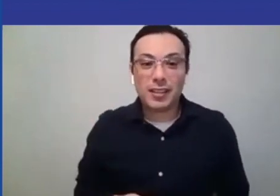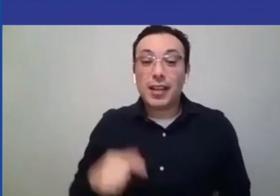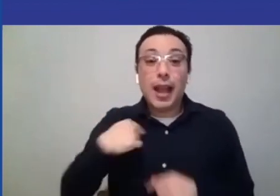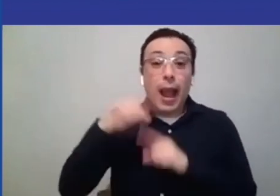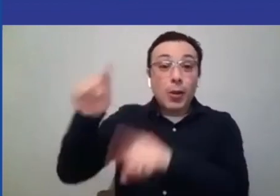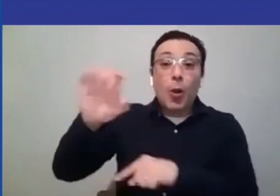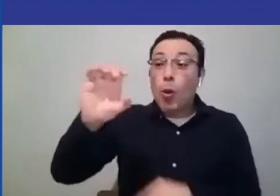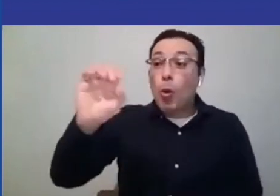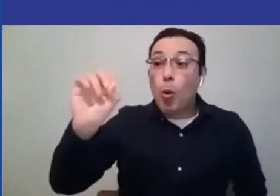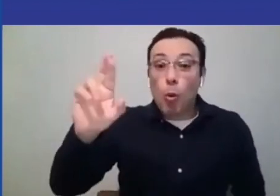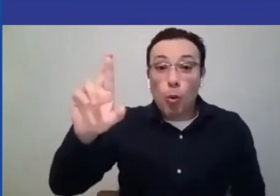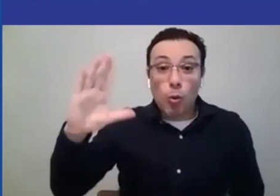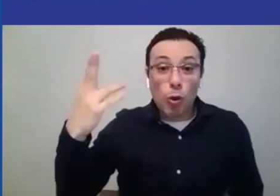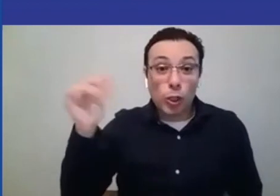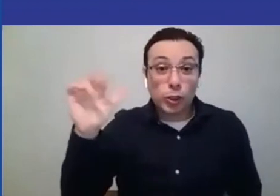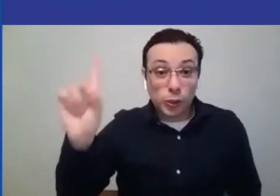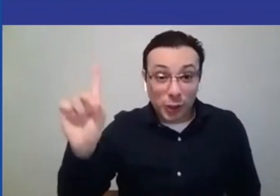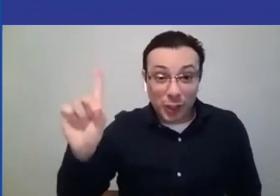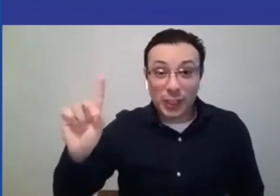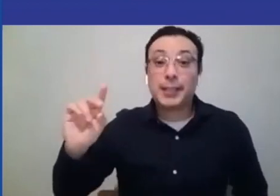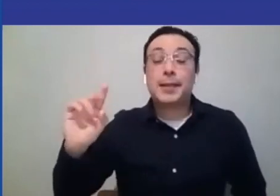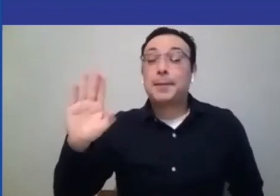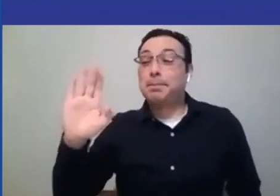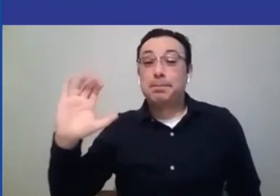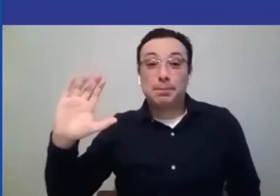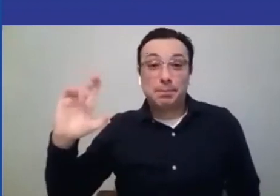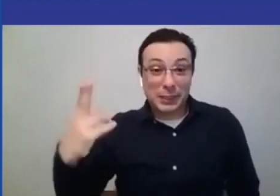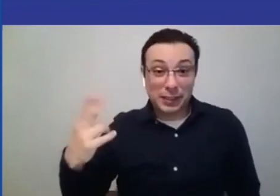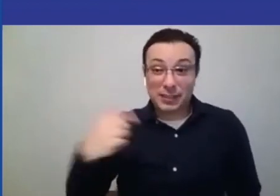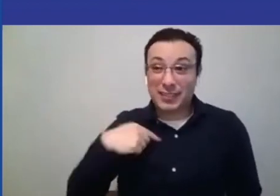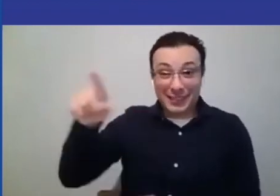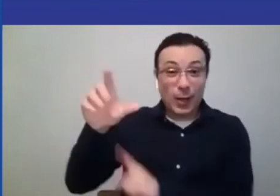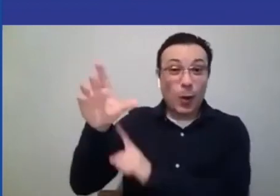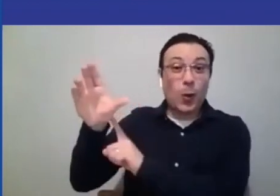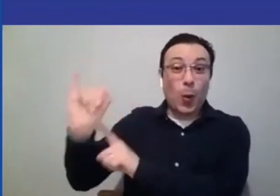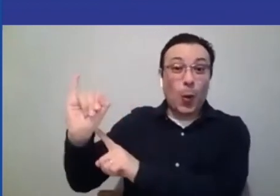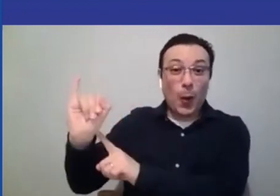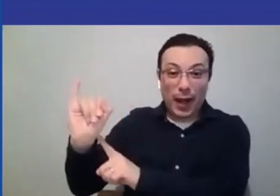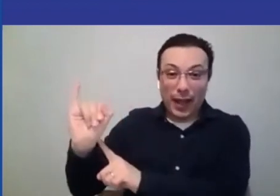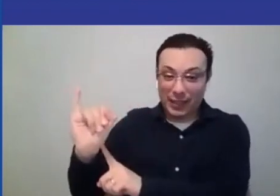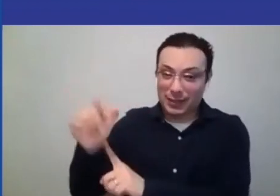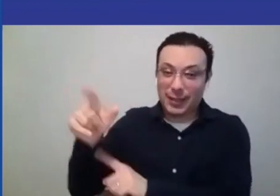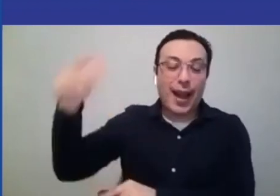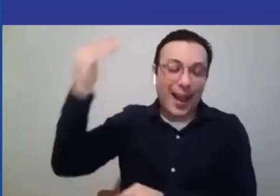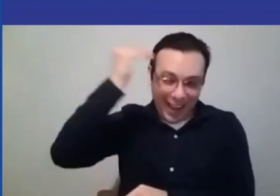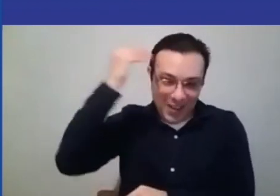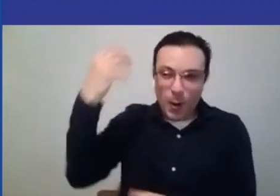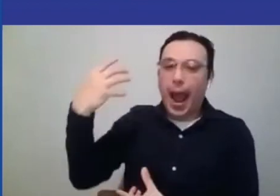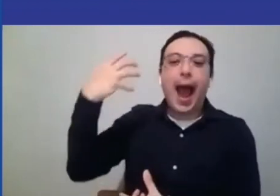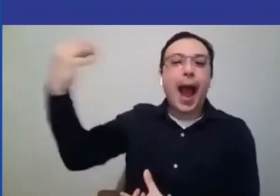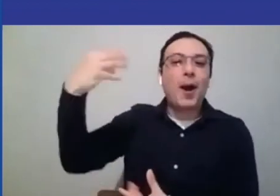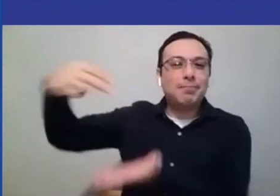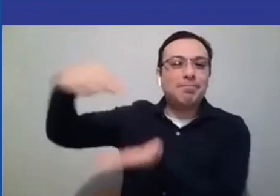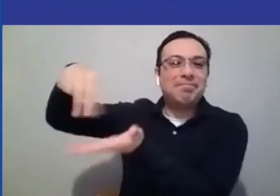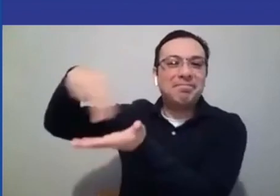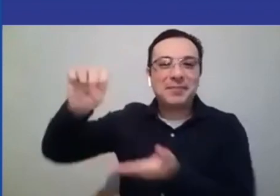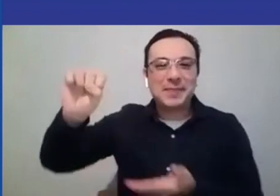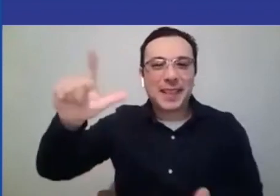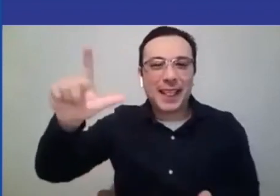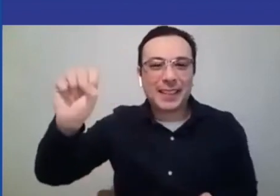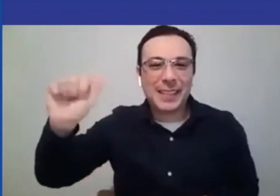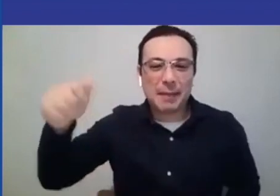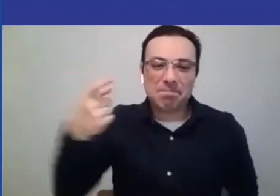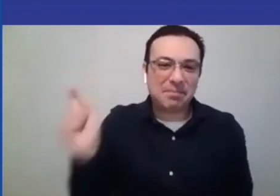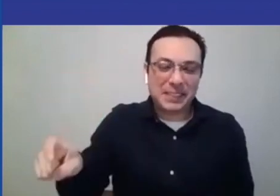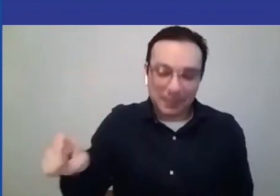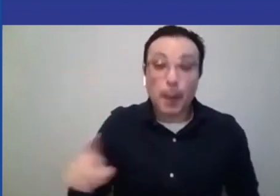what are you looking forward to on the other side of this? Well, I want to hit up Orchard Beach in Coney Island because I know that's a traditional spot for